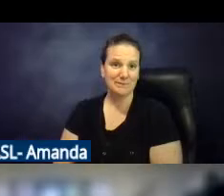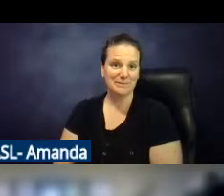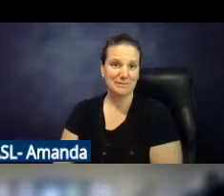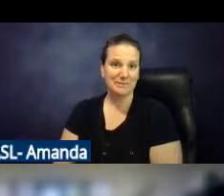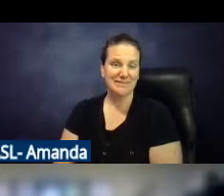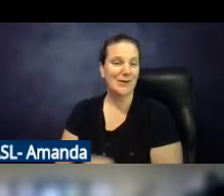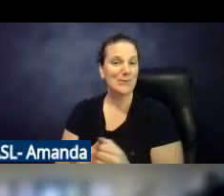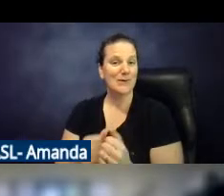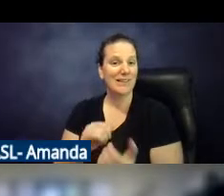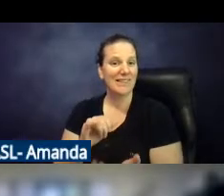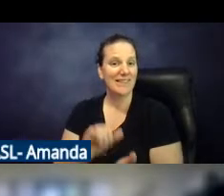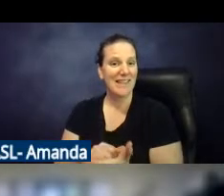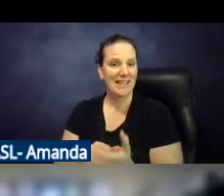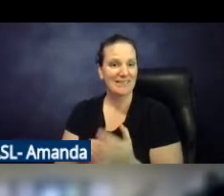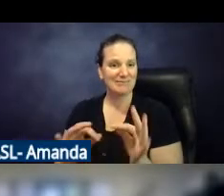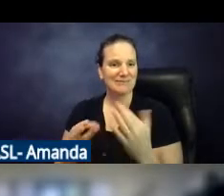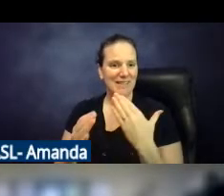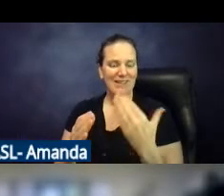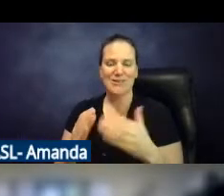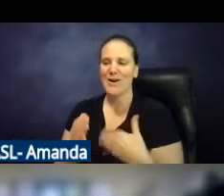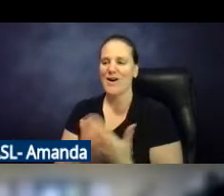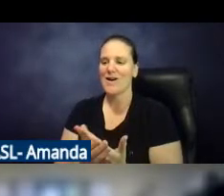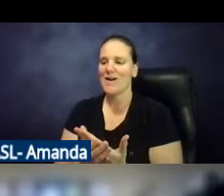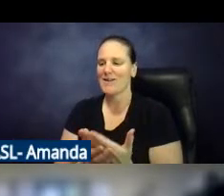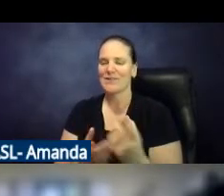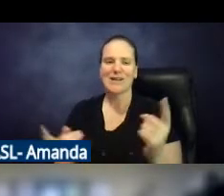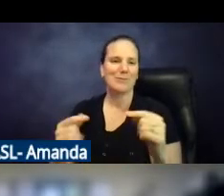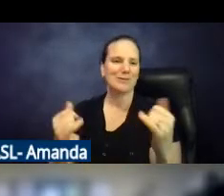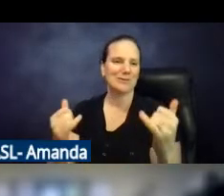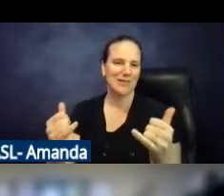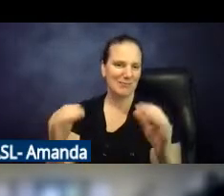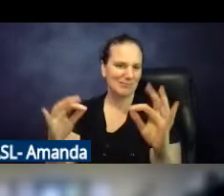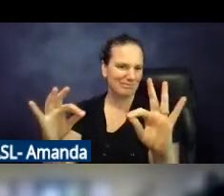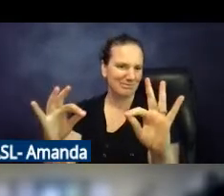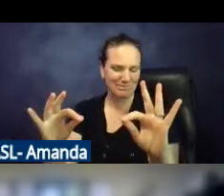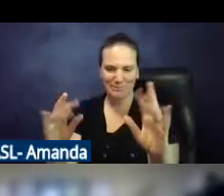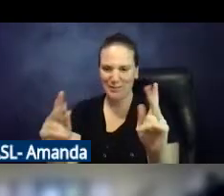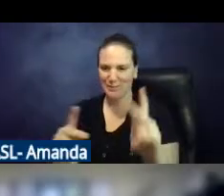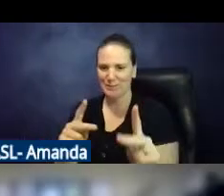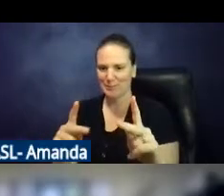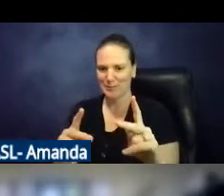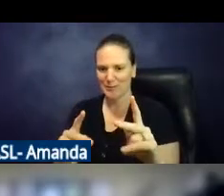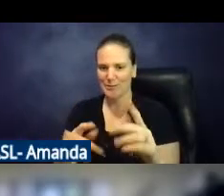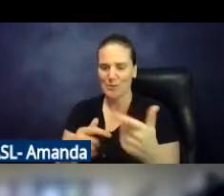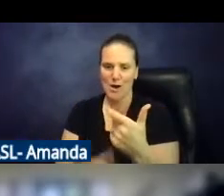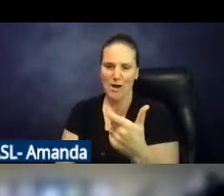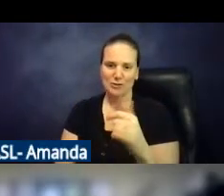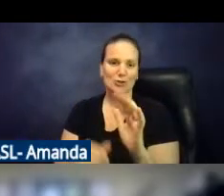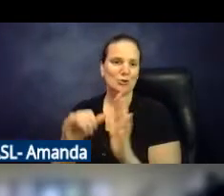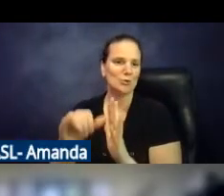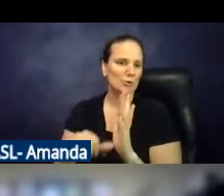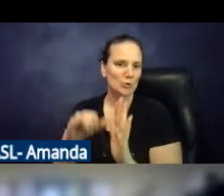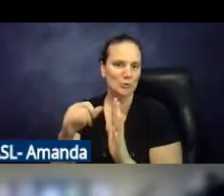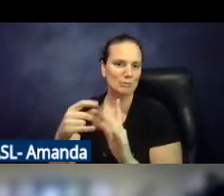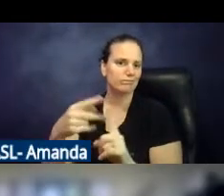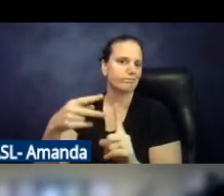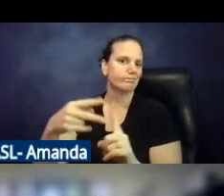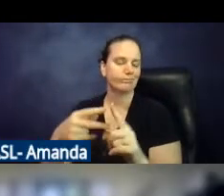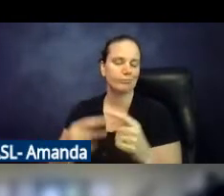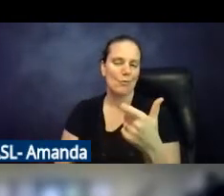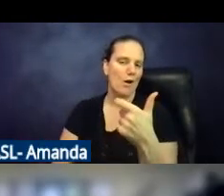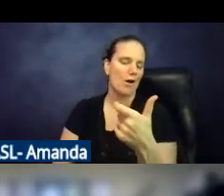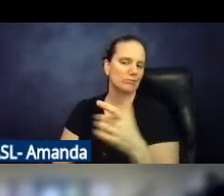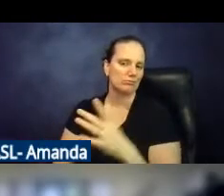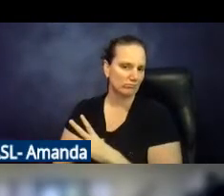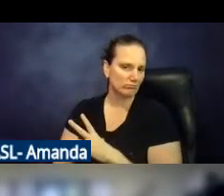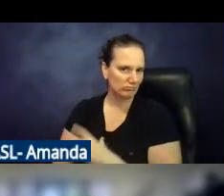So with that, thank you all for coming today. Those of you tuning in on YouTube too for viewing,